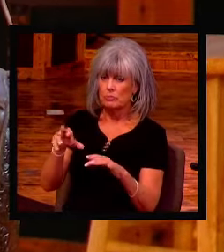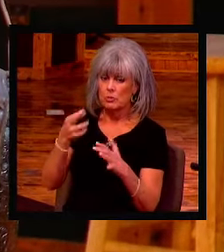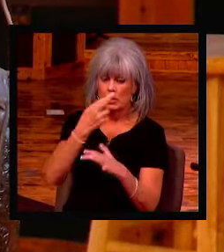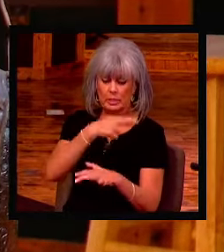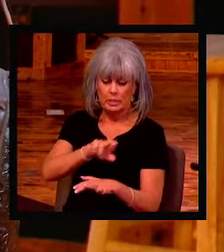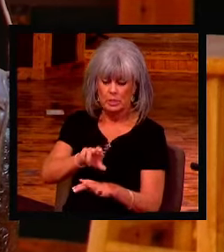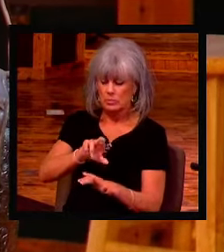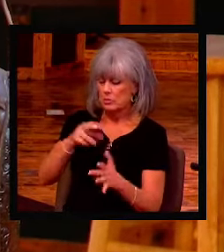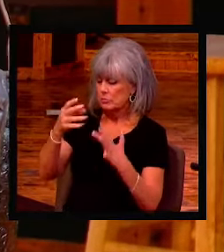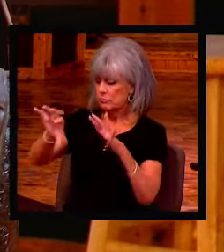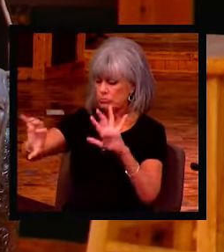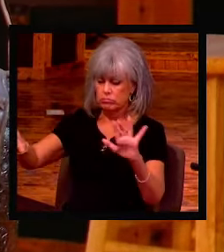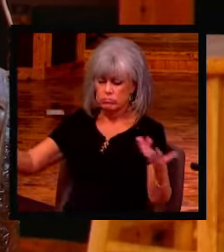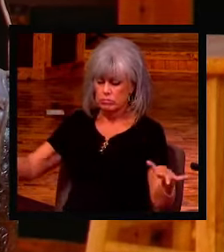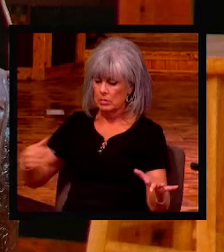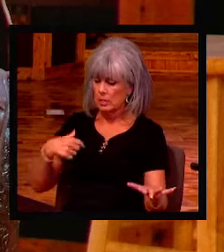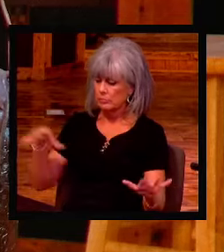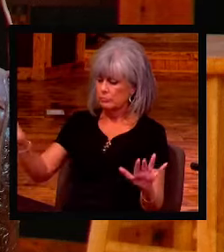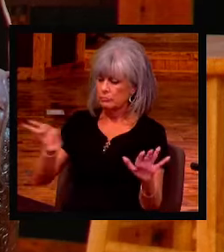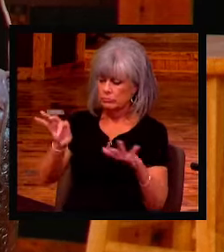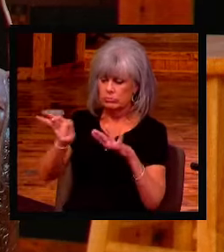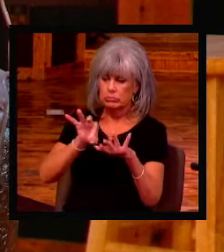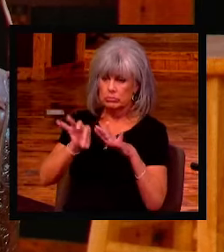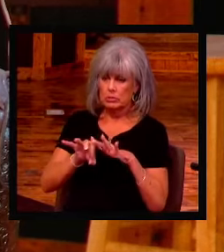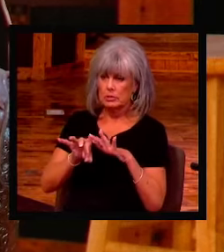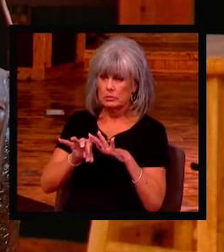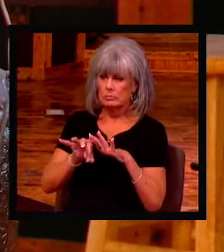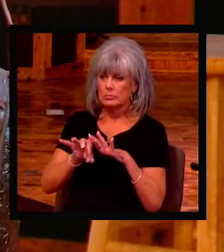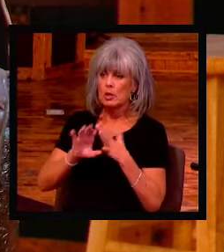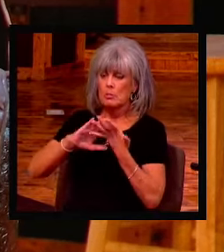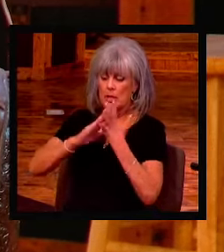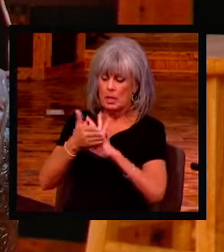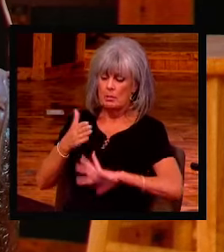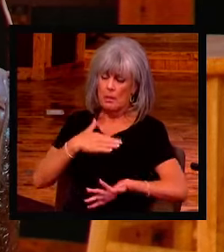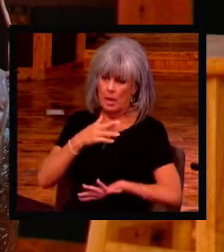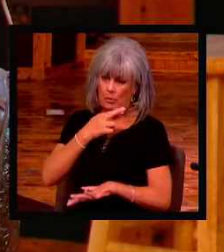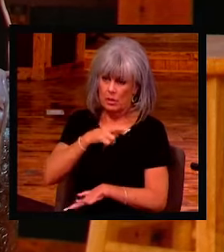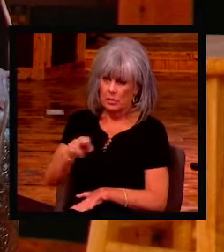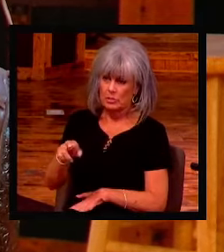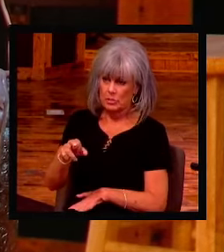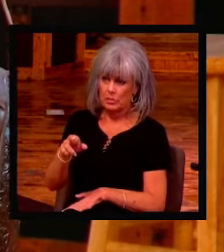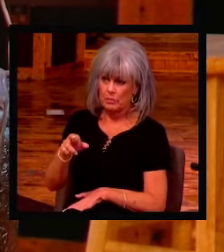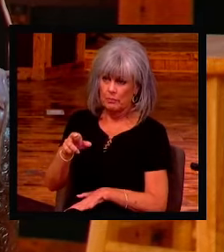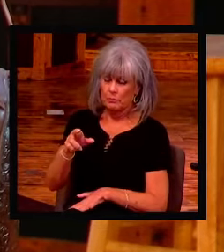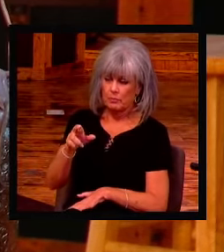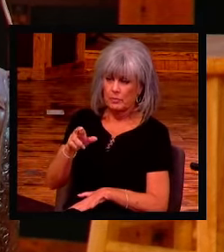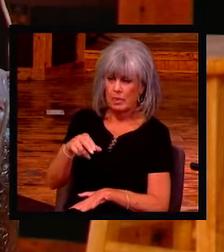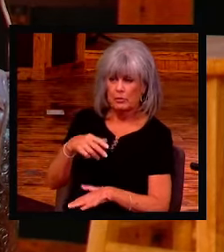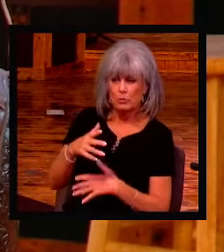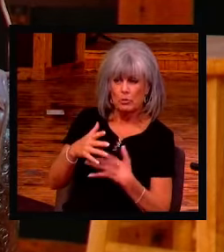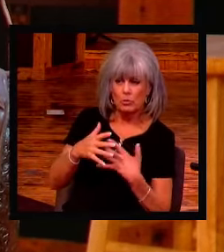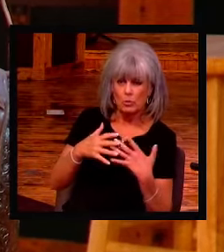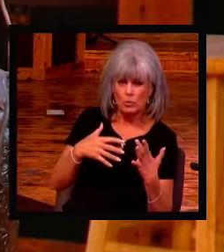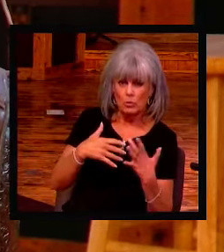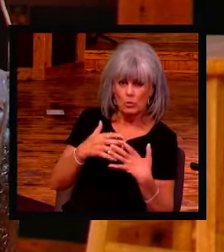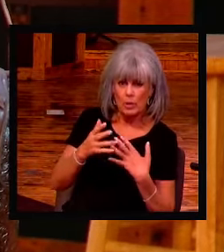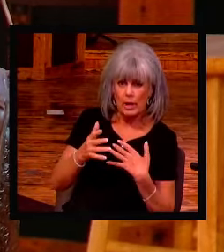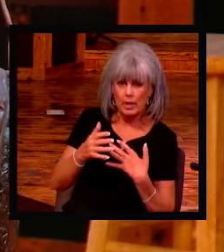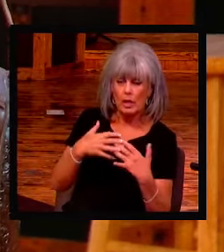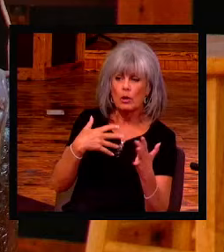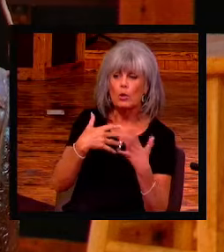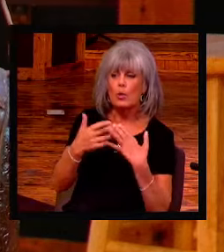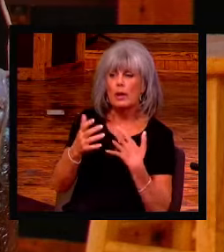mine. Being a witch, I was considered a gray witch, which means I knew black